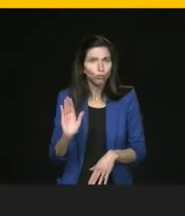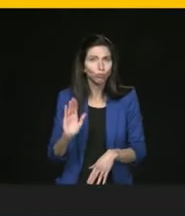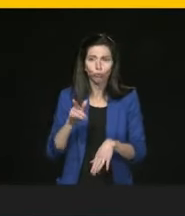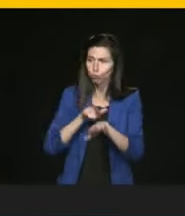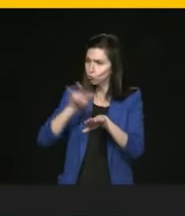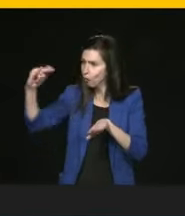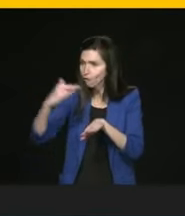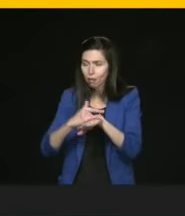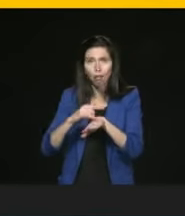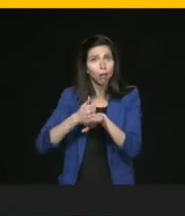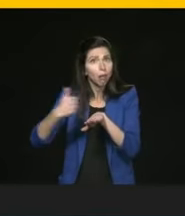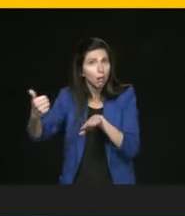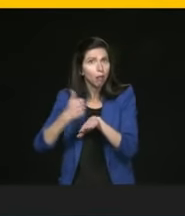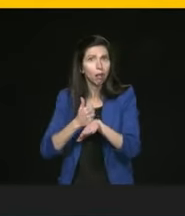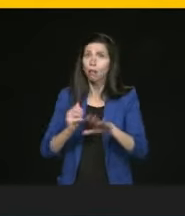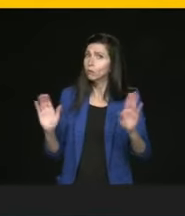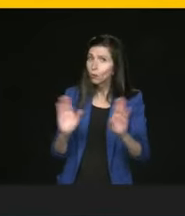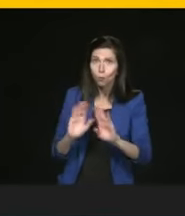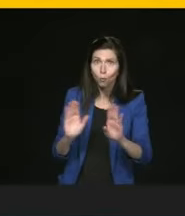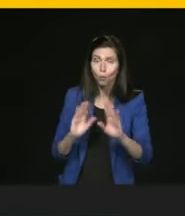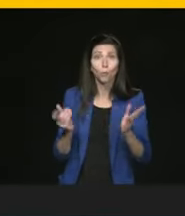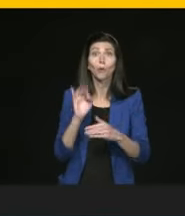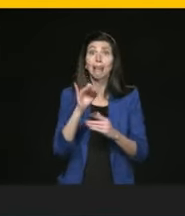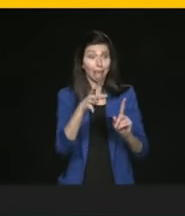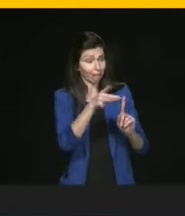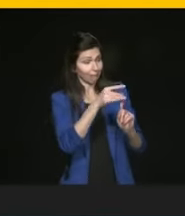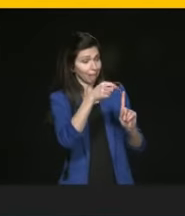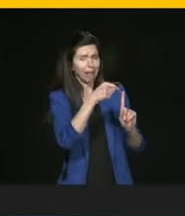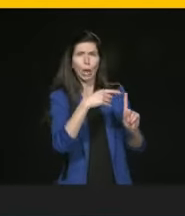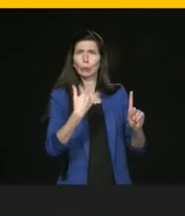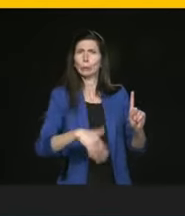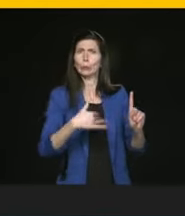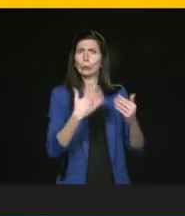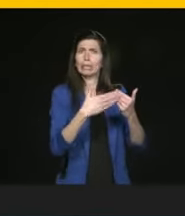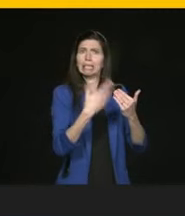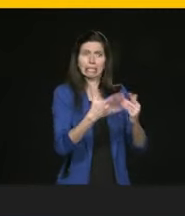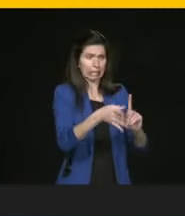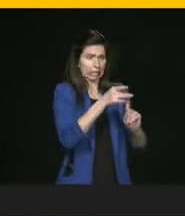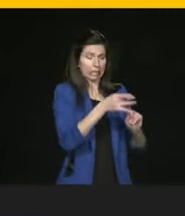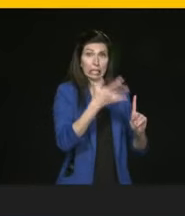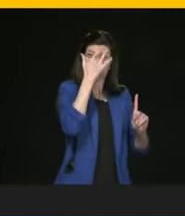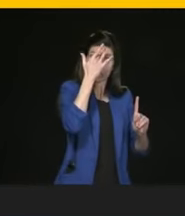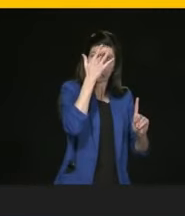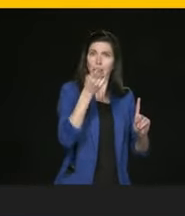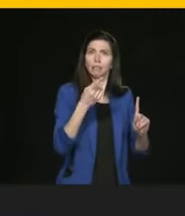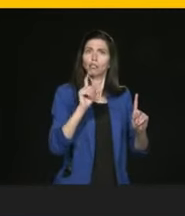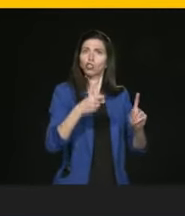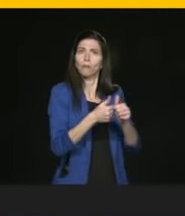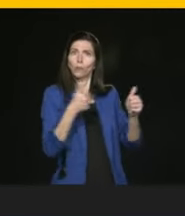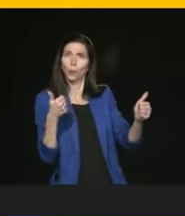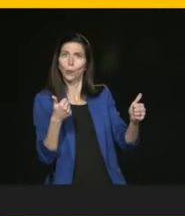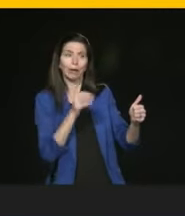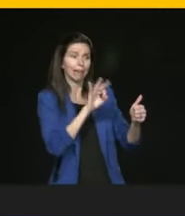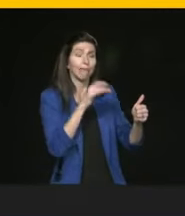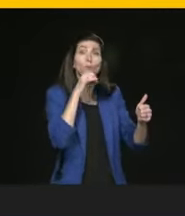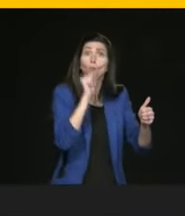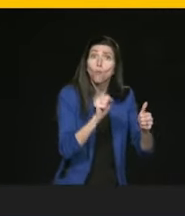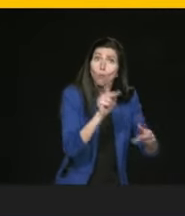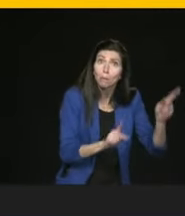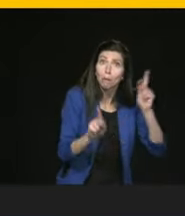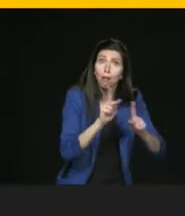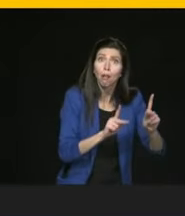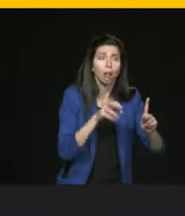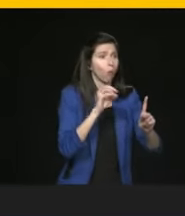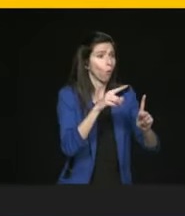risks of complications, such as the elderly, people with underlying medical conditions. Isolate if